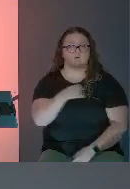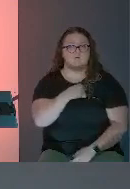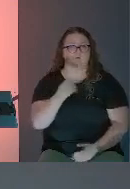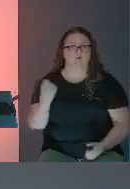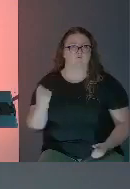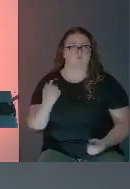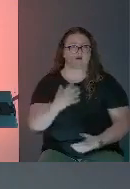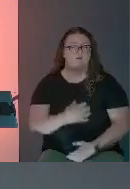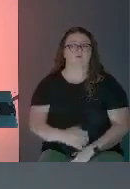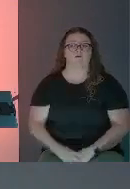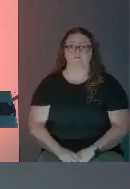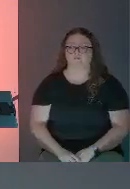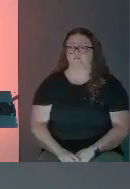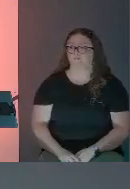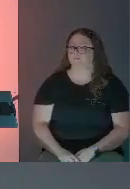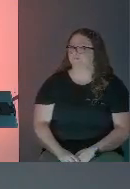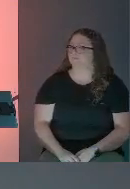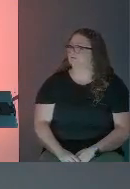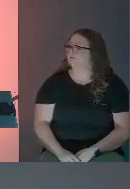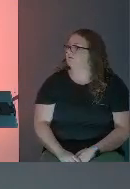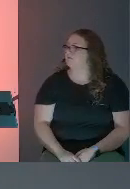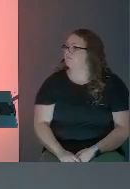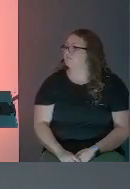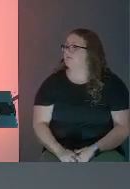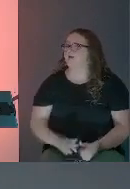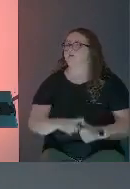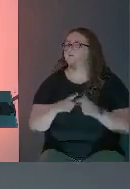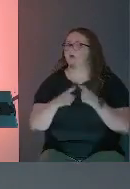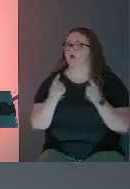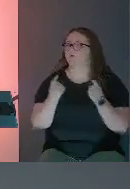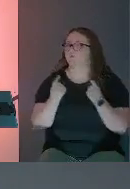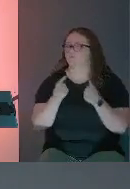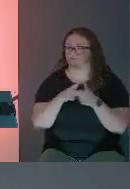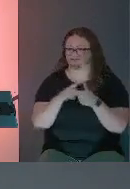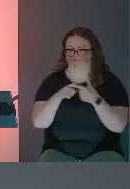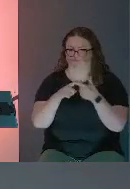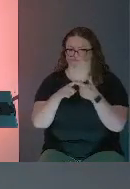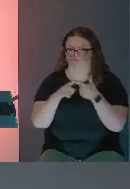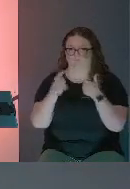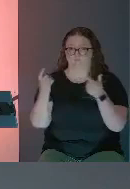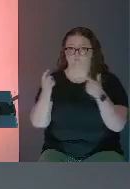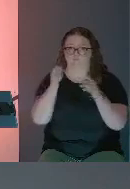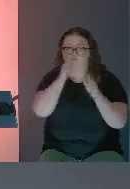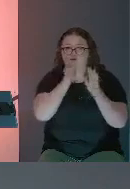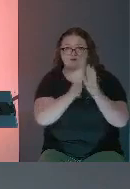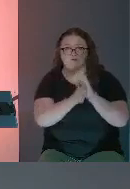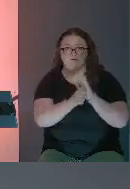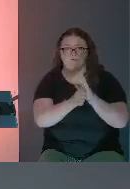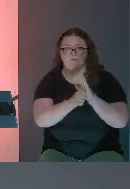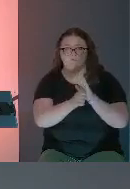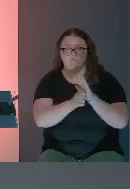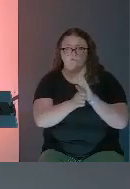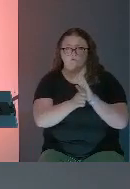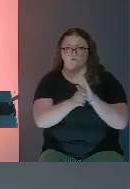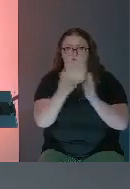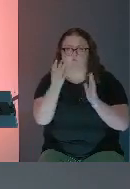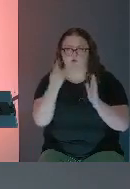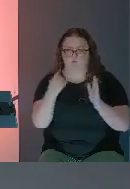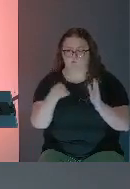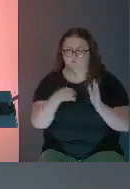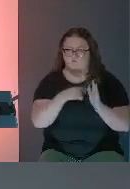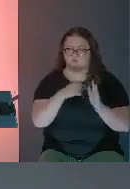afraid. And then we did what? So we hid because we realized we